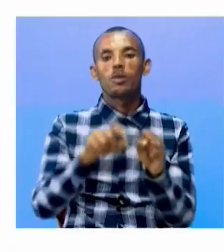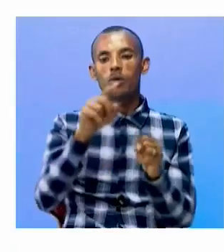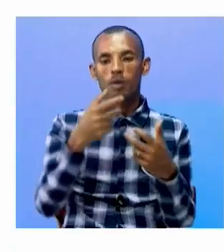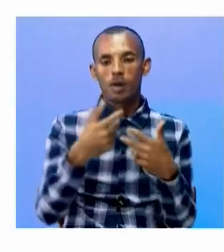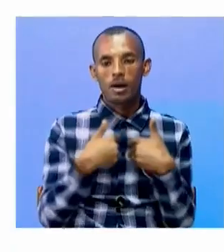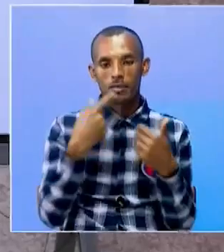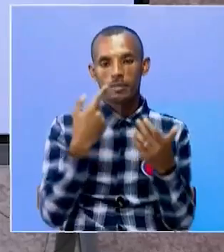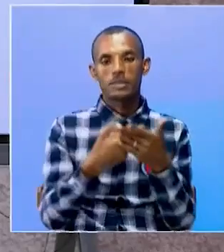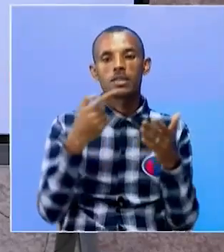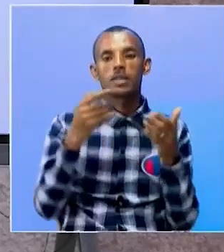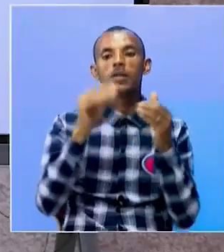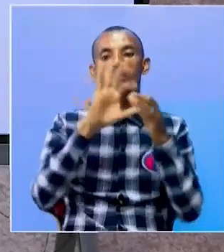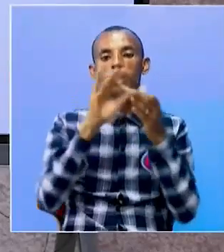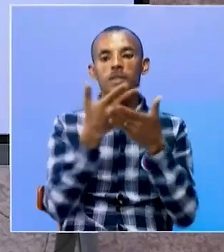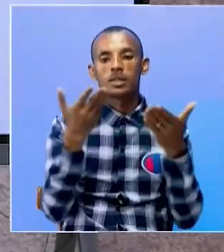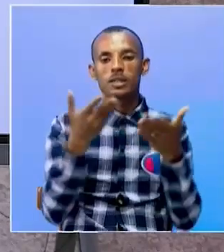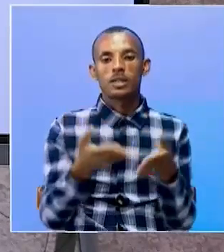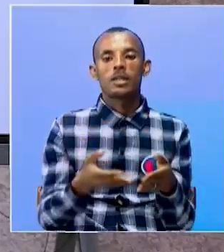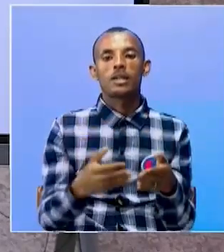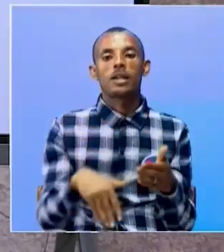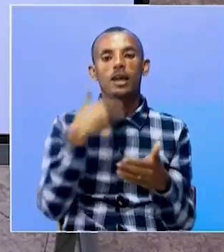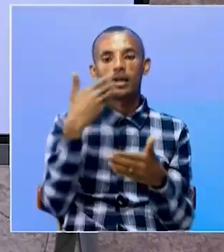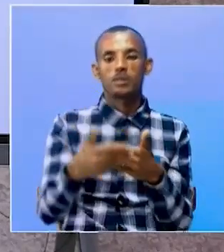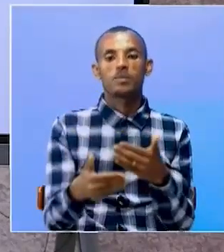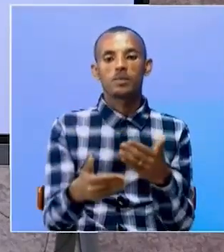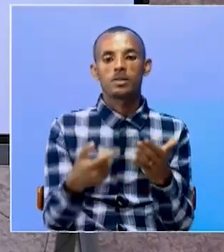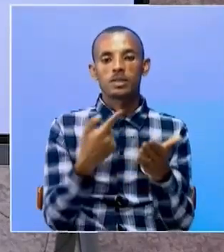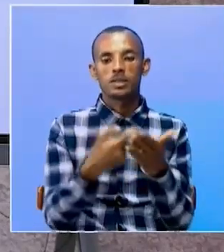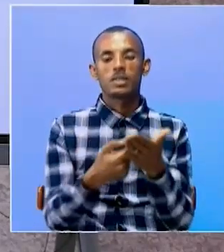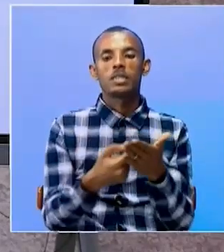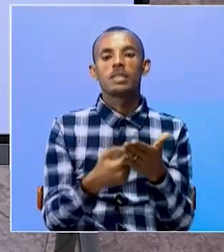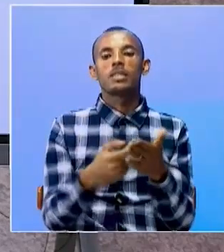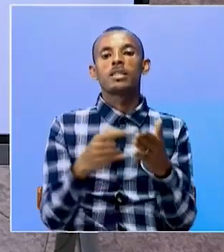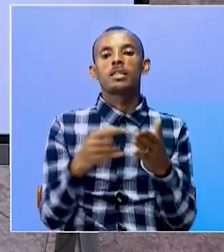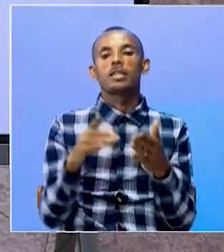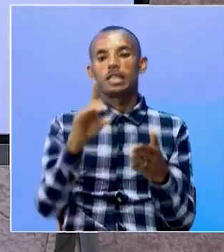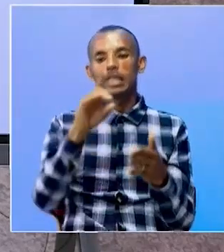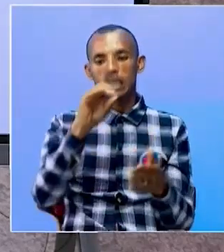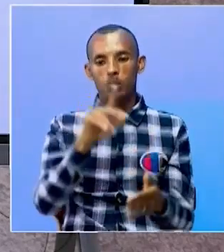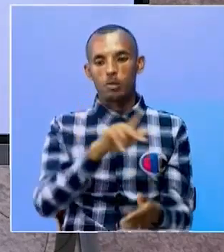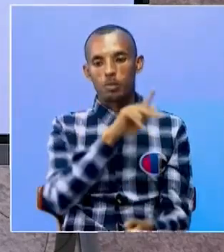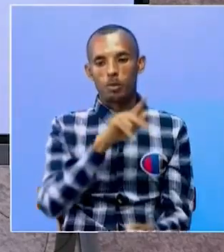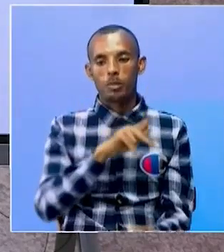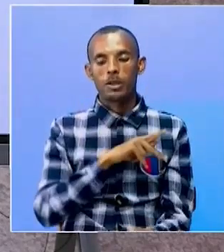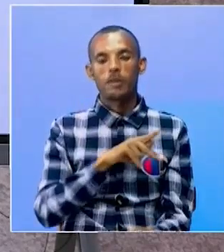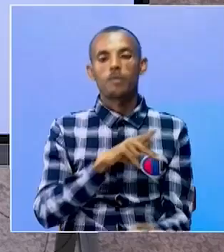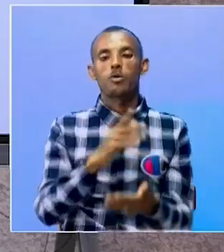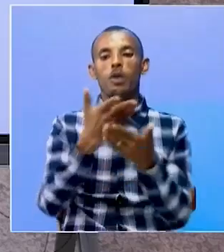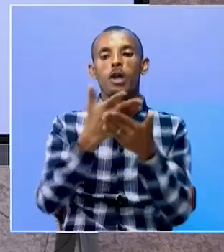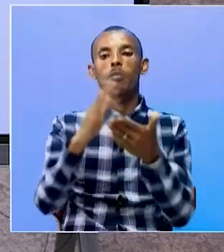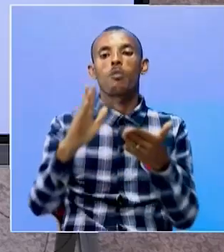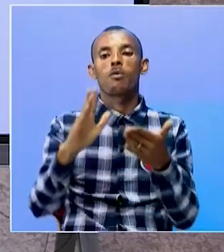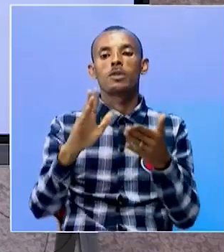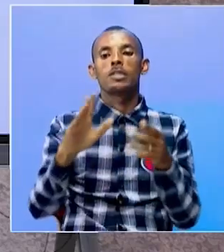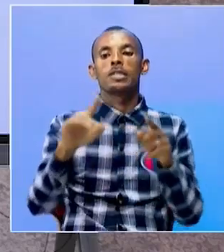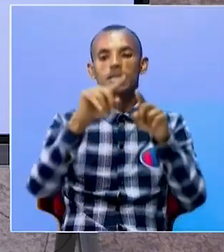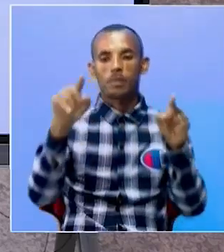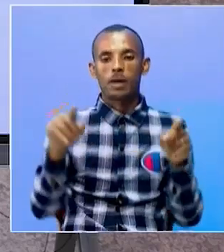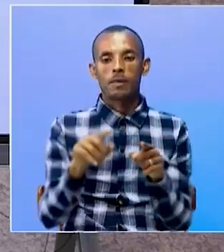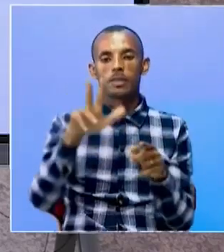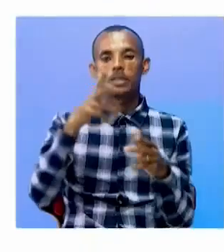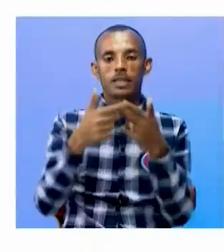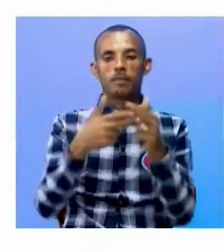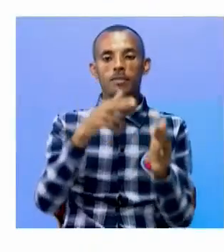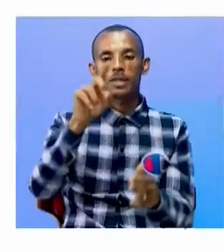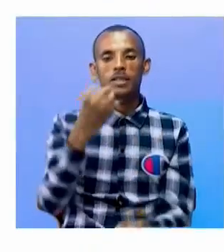expression. Next to this, let's distribute to remove the bracket. 3 times